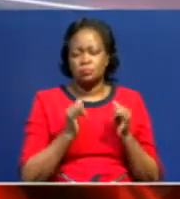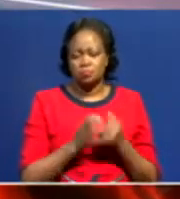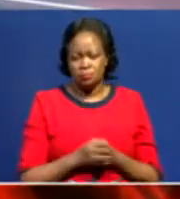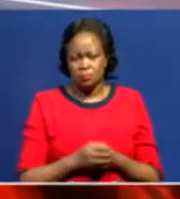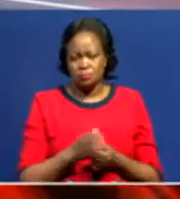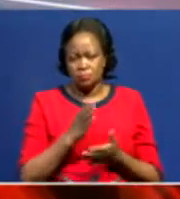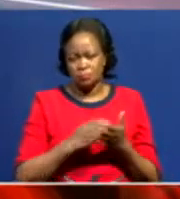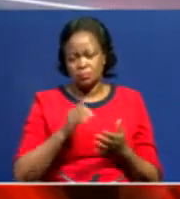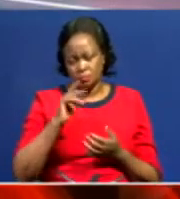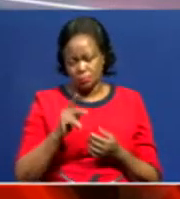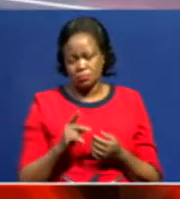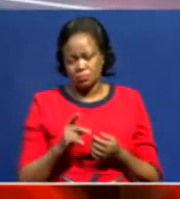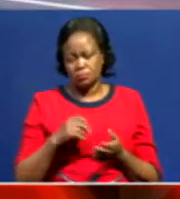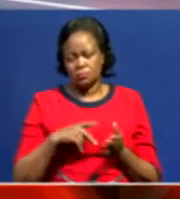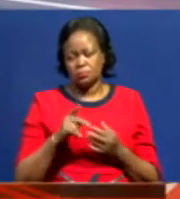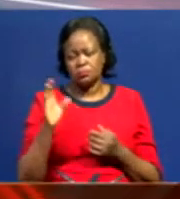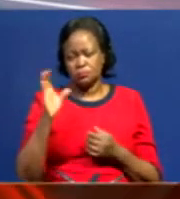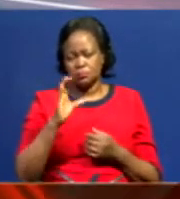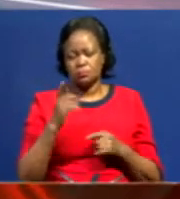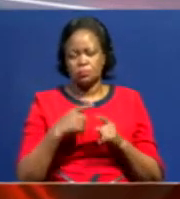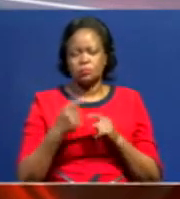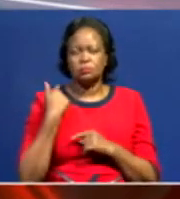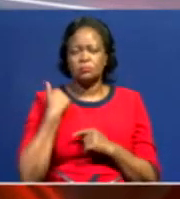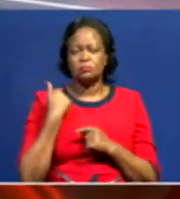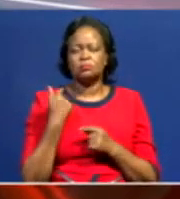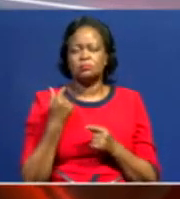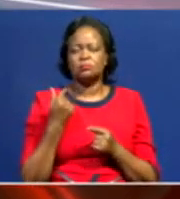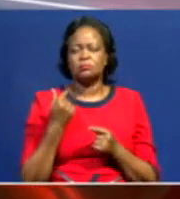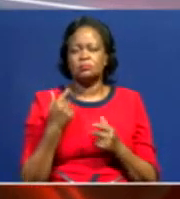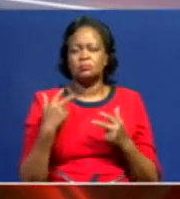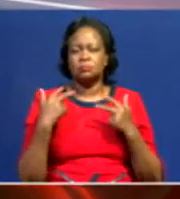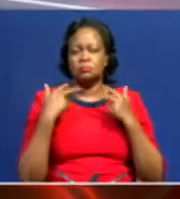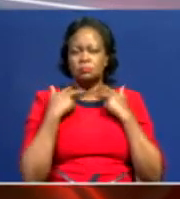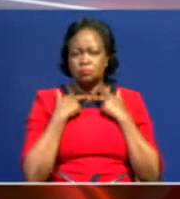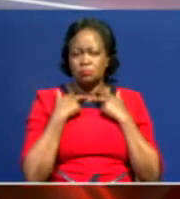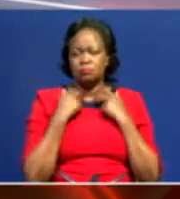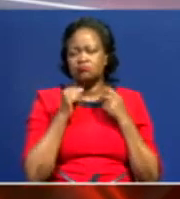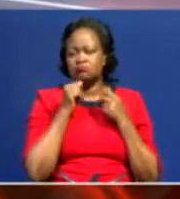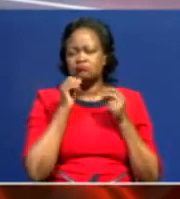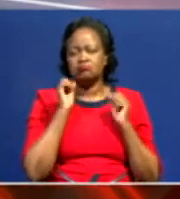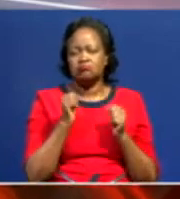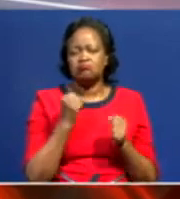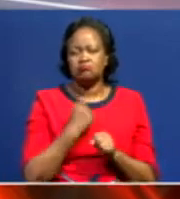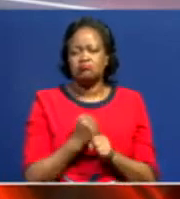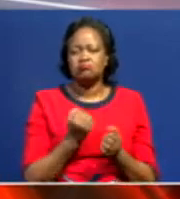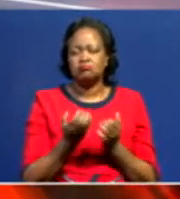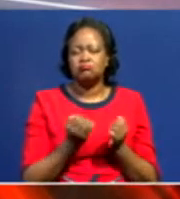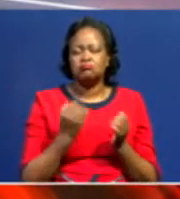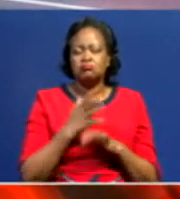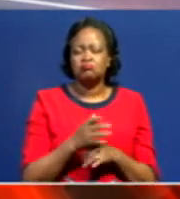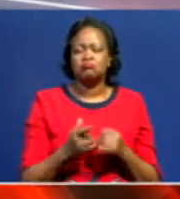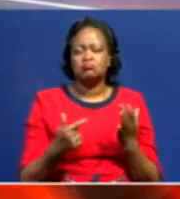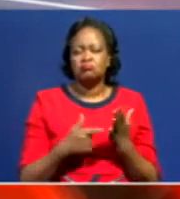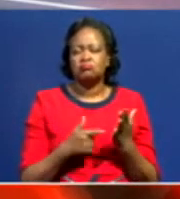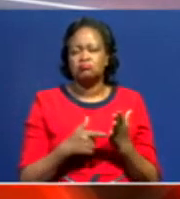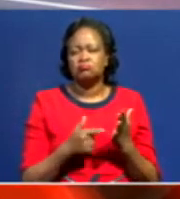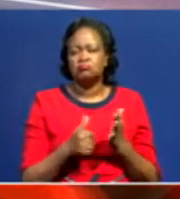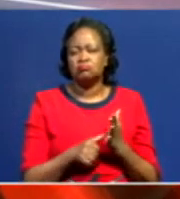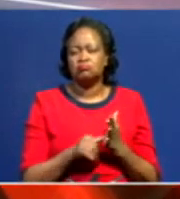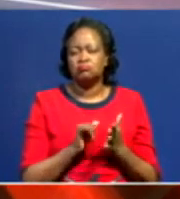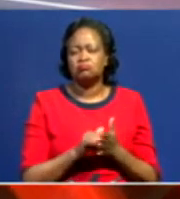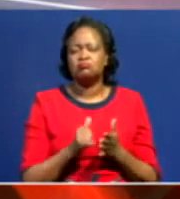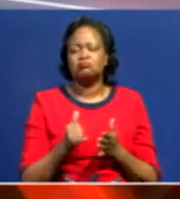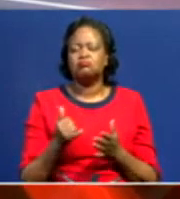Some Mpesa PayBill customers have since yesterday been left stranded and unable to transact following a technical hitch that has